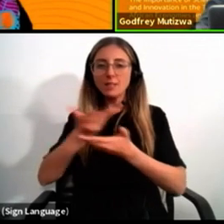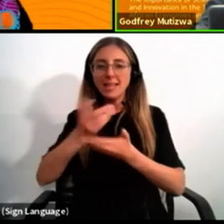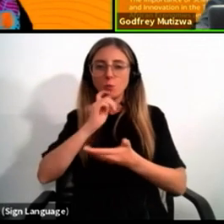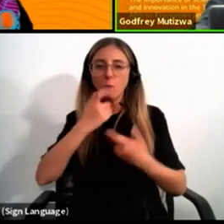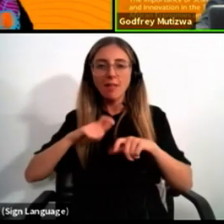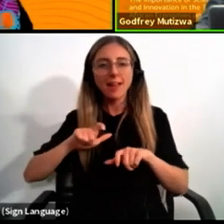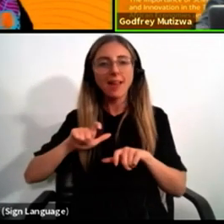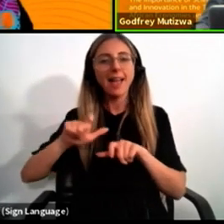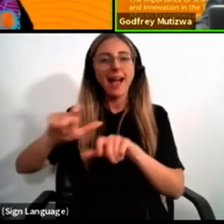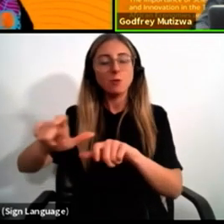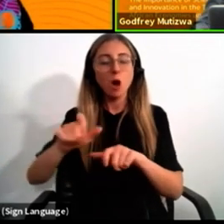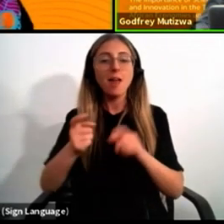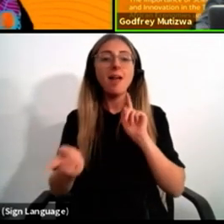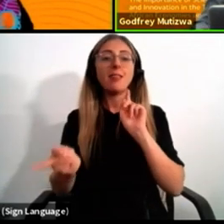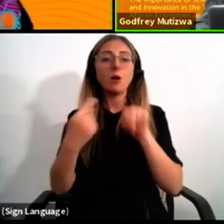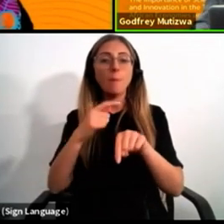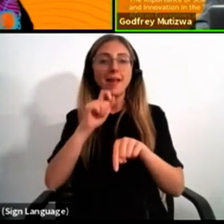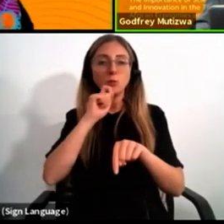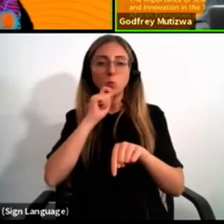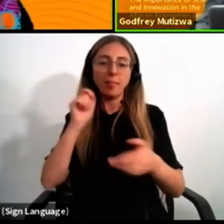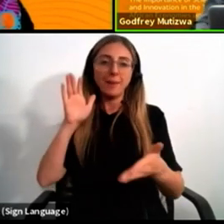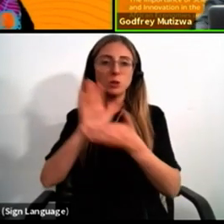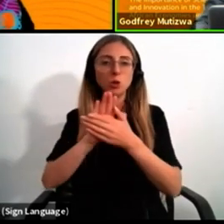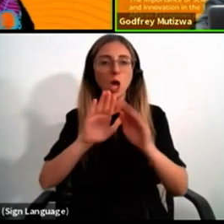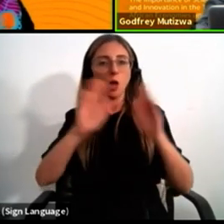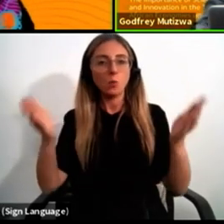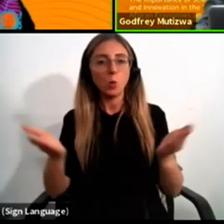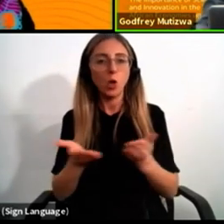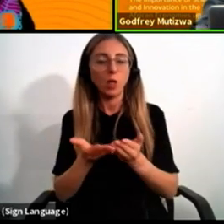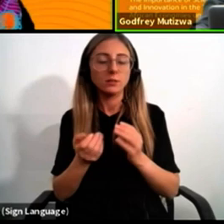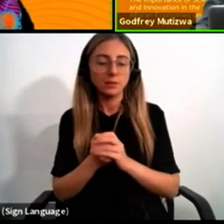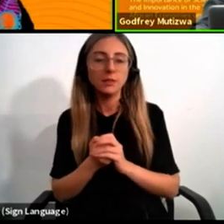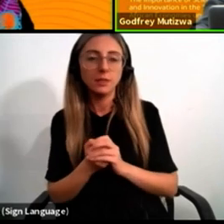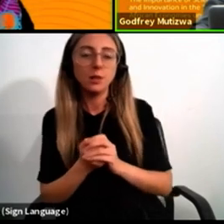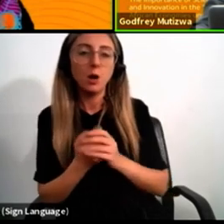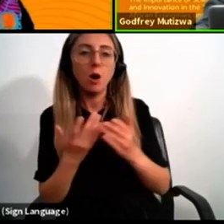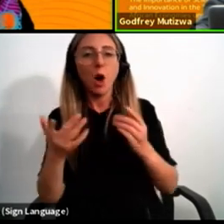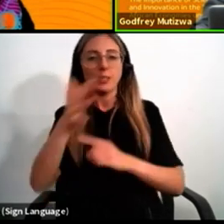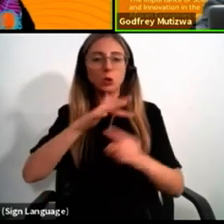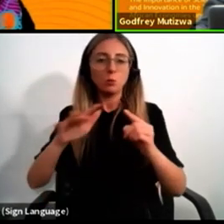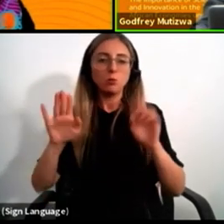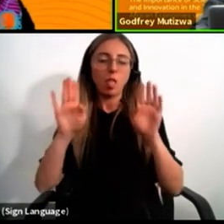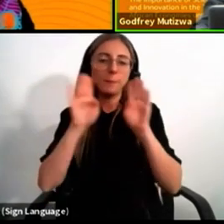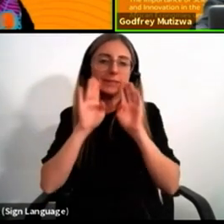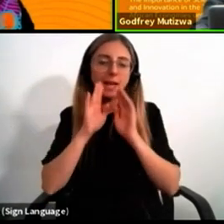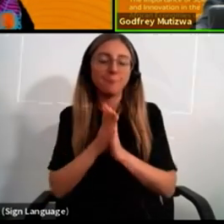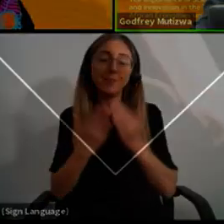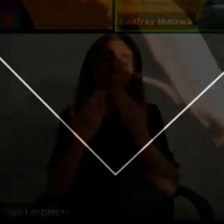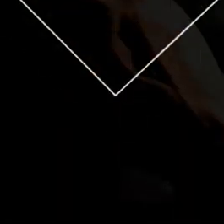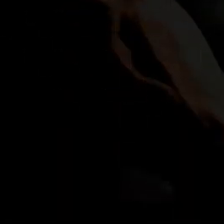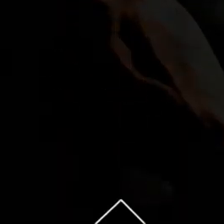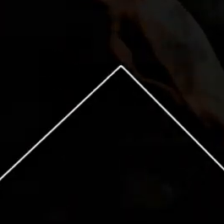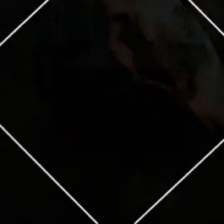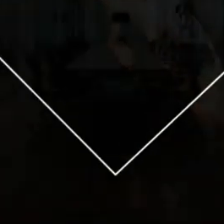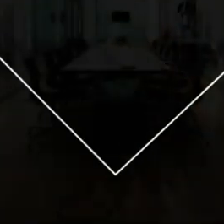comments are certainly going to be shared all around the world on AfreximBank's social media platforms. Thank you very much for watching today.